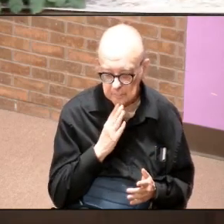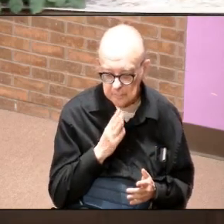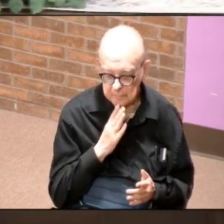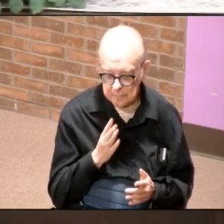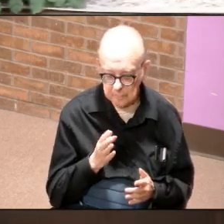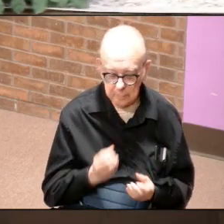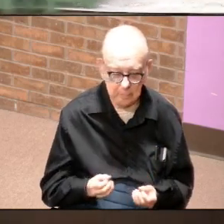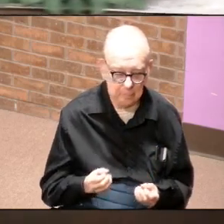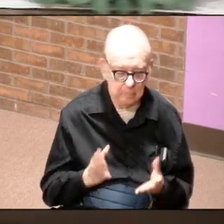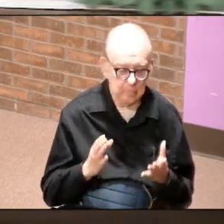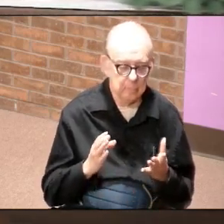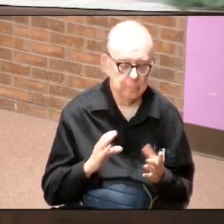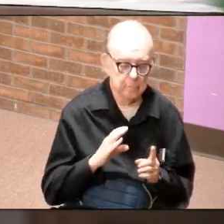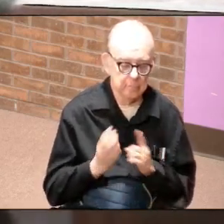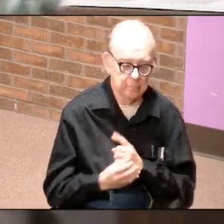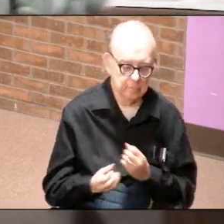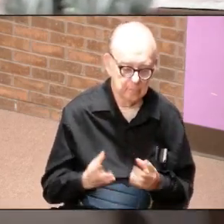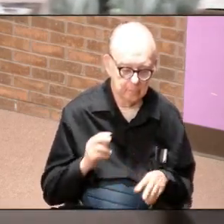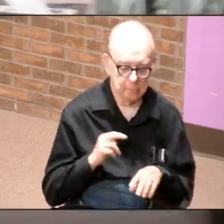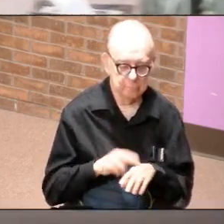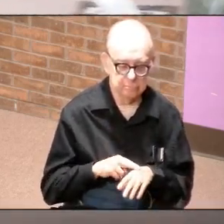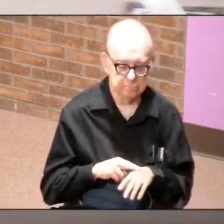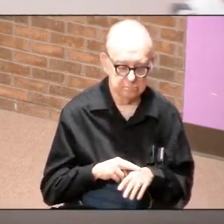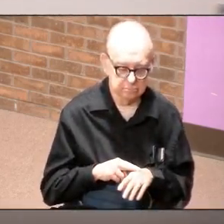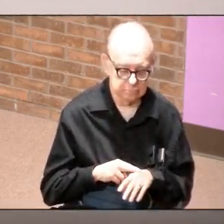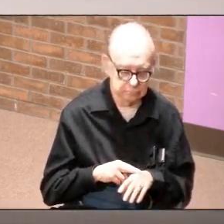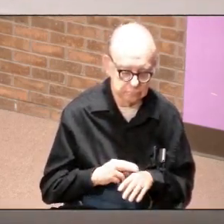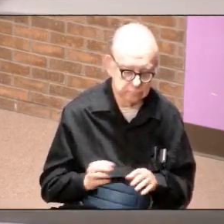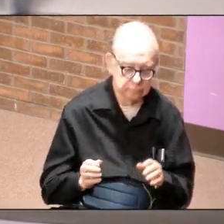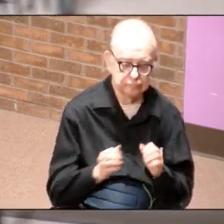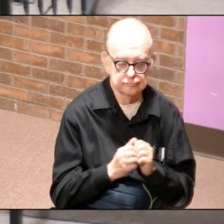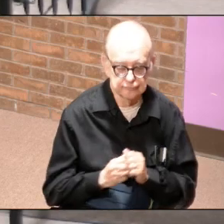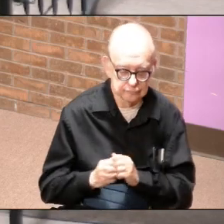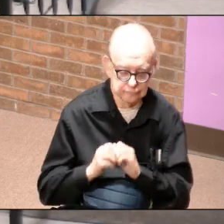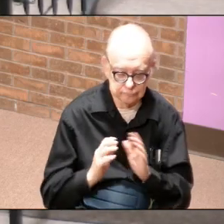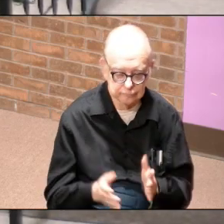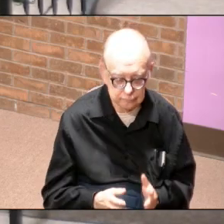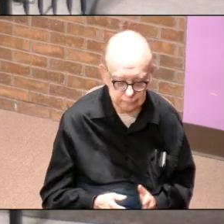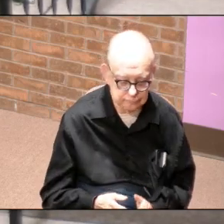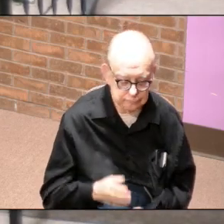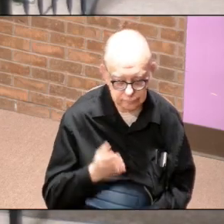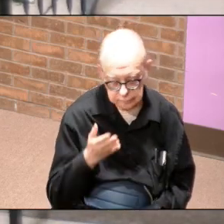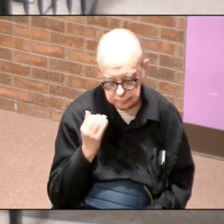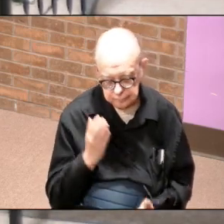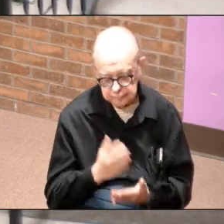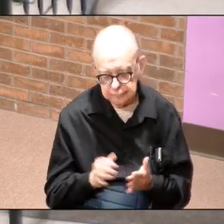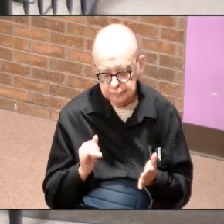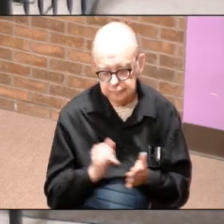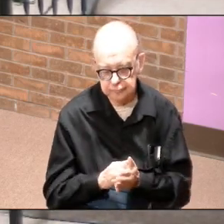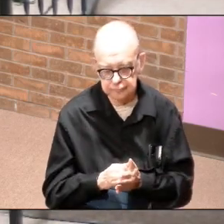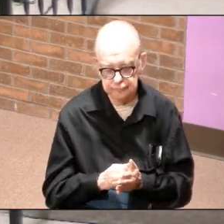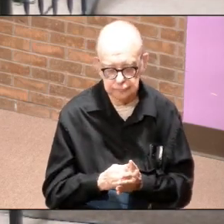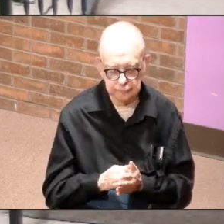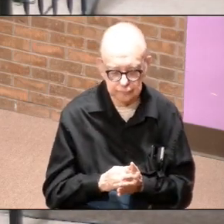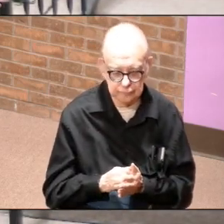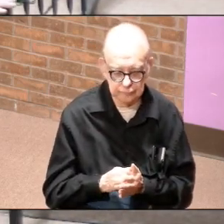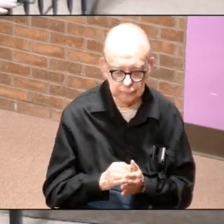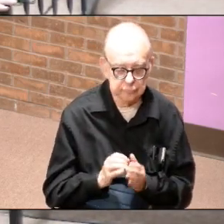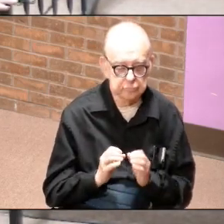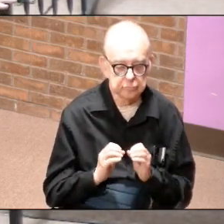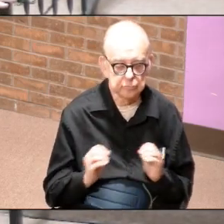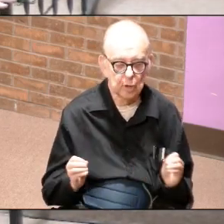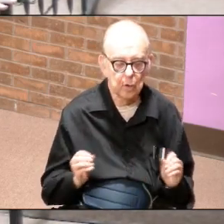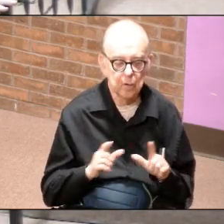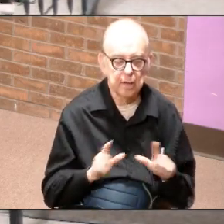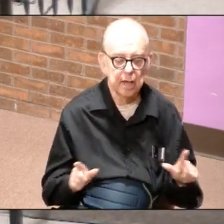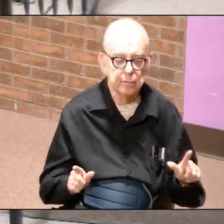a multicultural, multinational gathering, and the greatest part about it is this, there will be no language